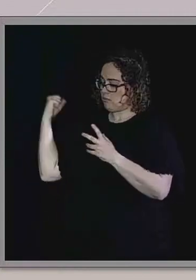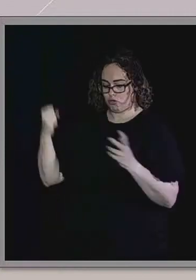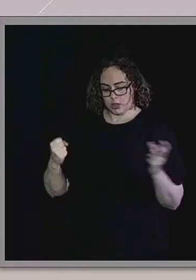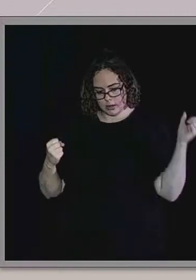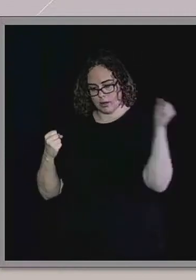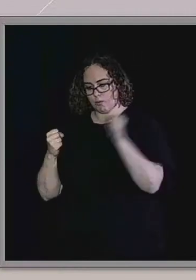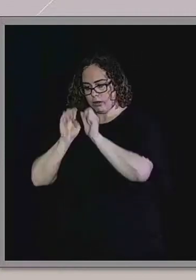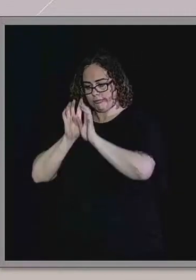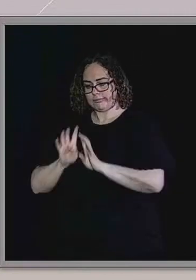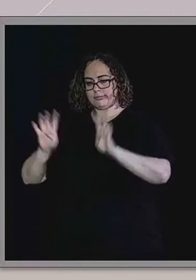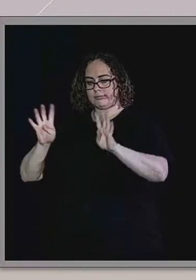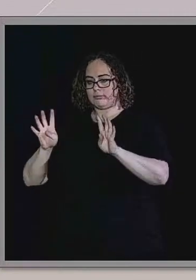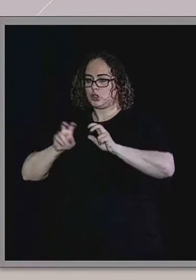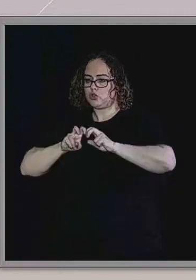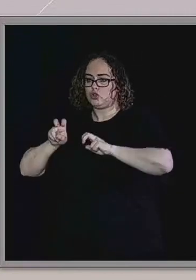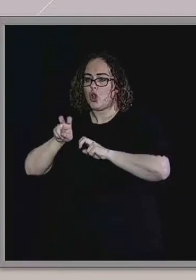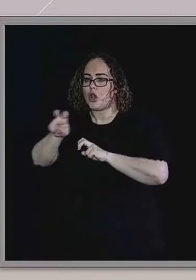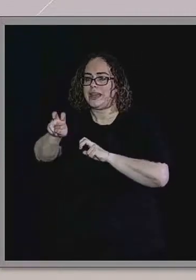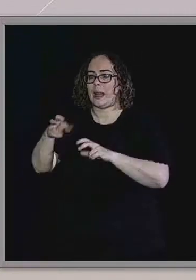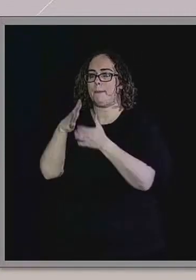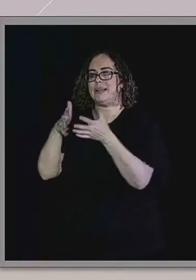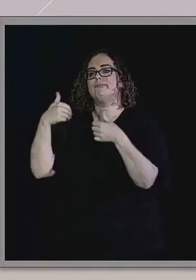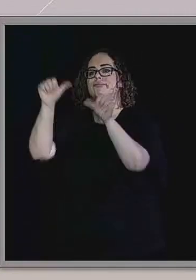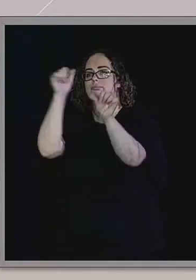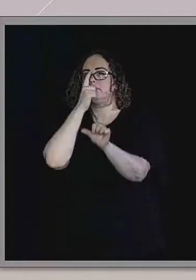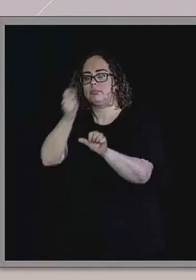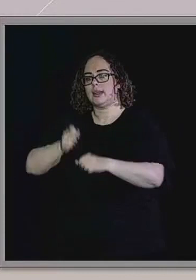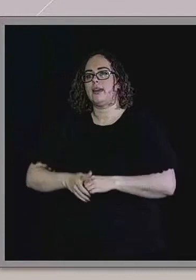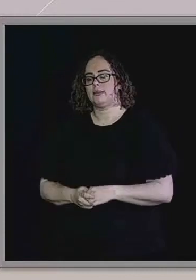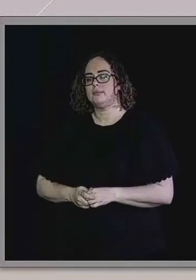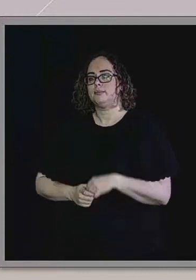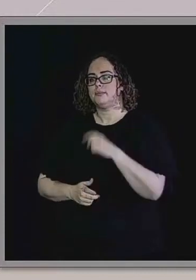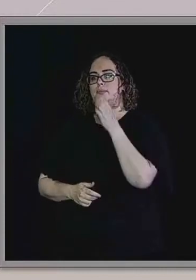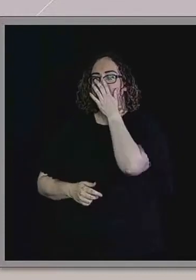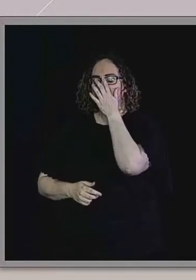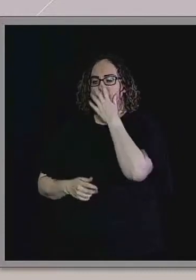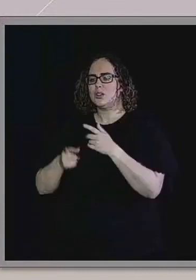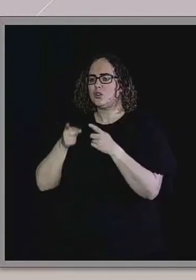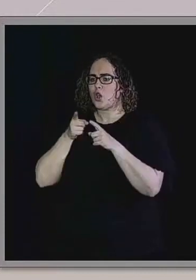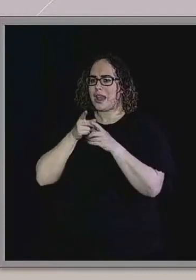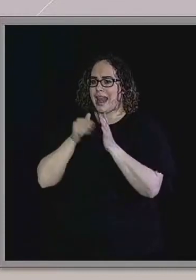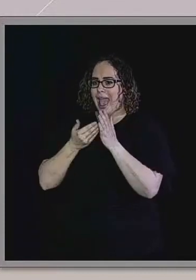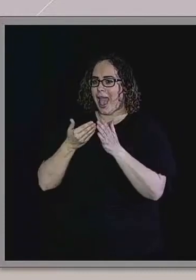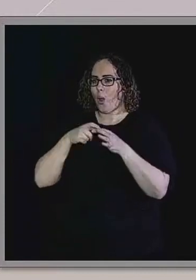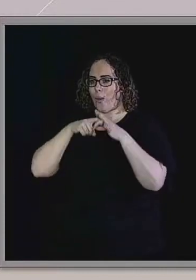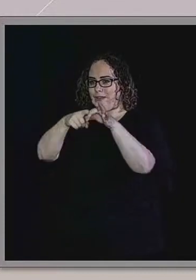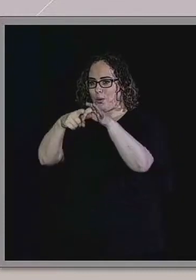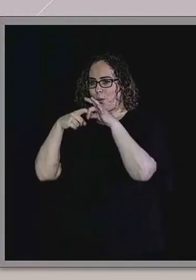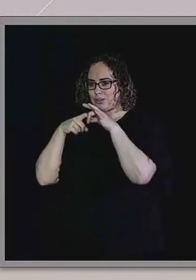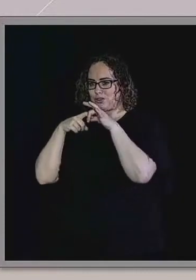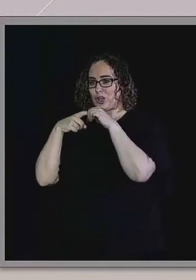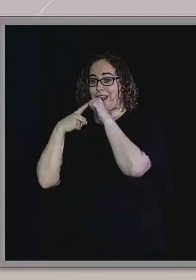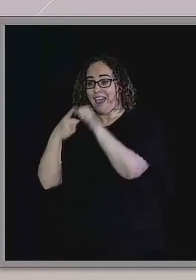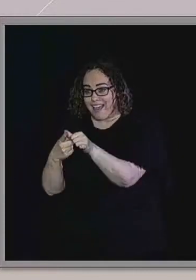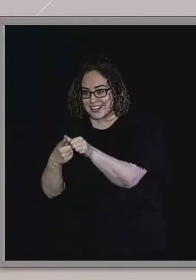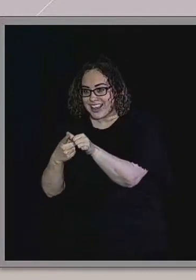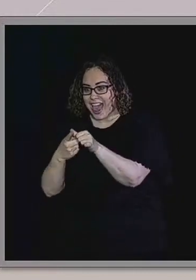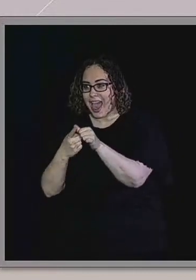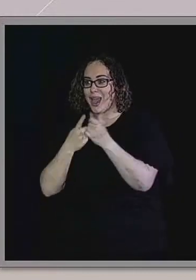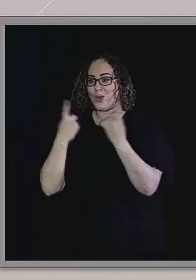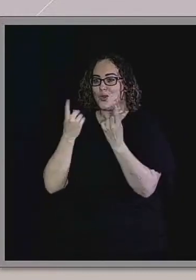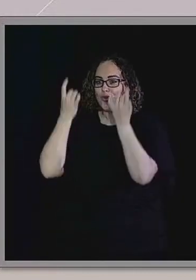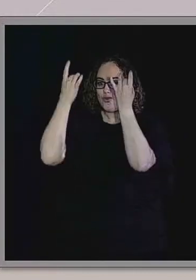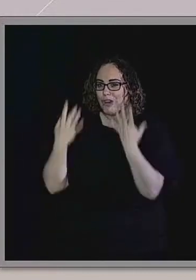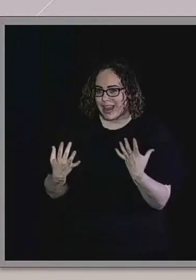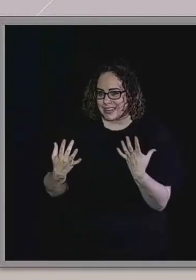other up for success. So at this point in time, it's a chance for you and the audience to participate in this journey. If anyone has